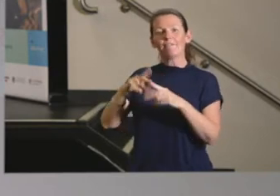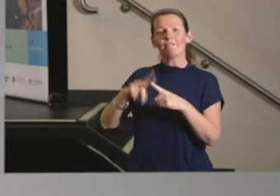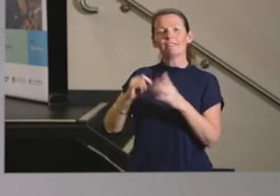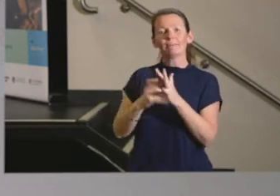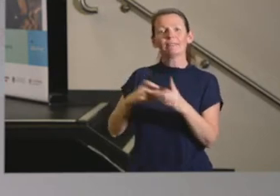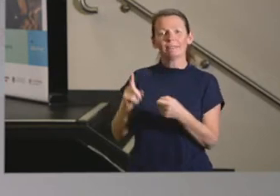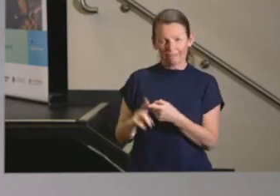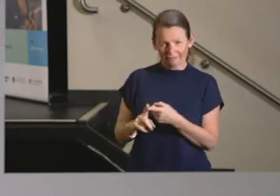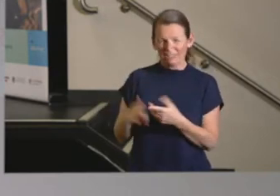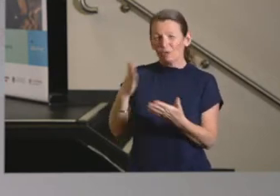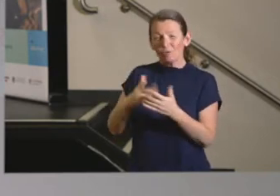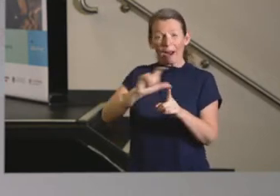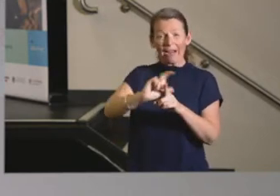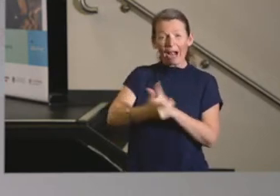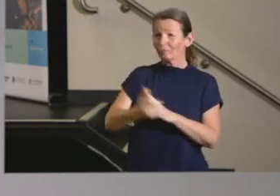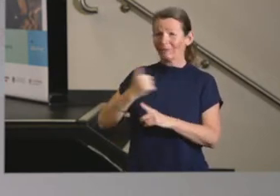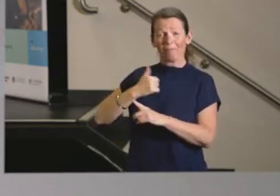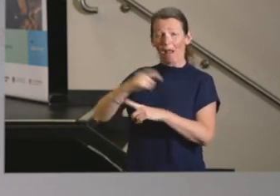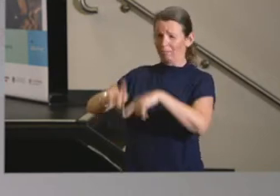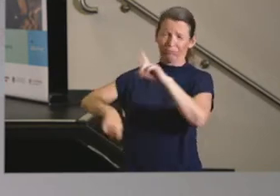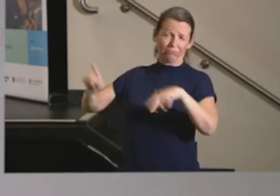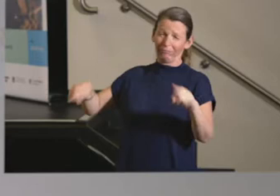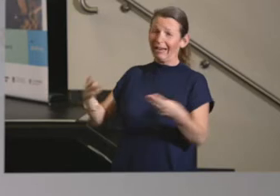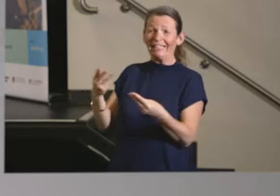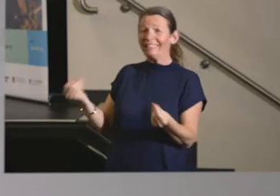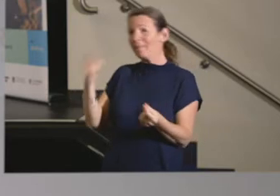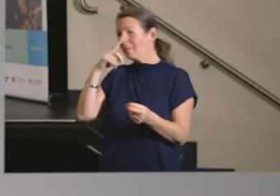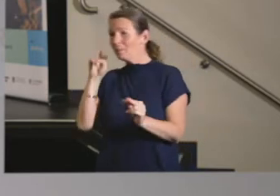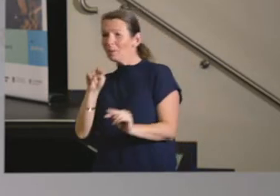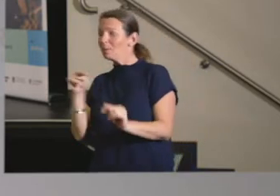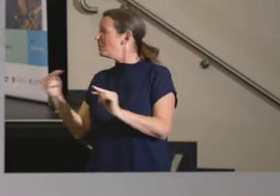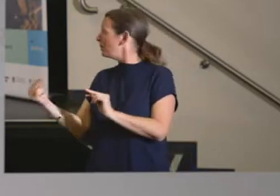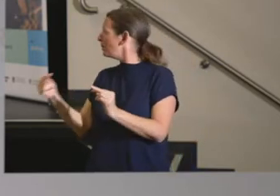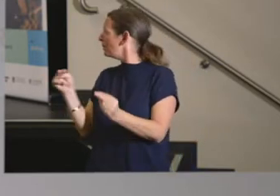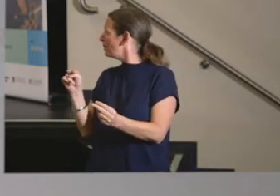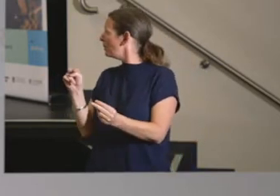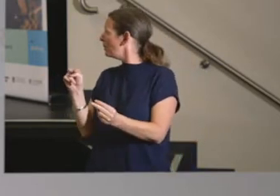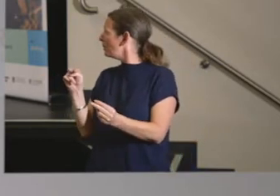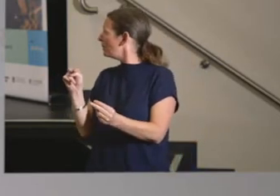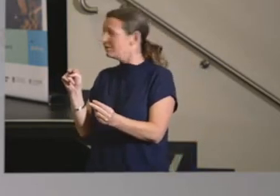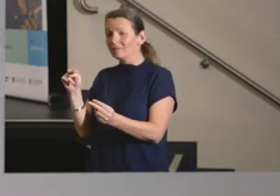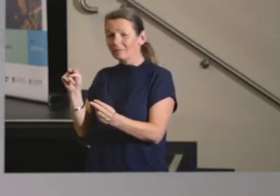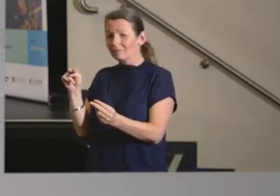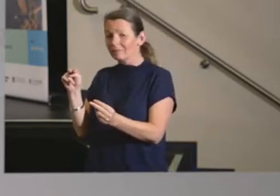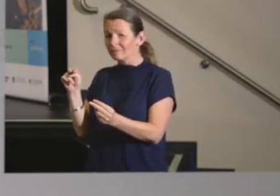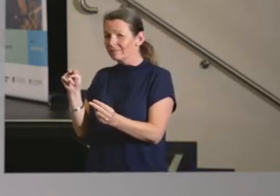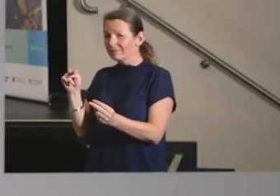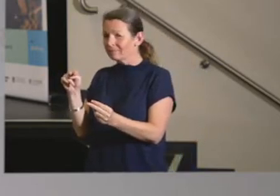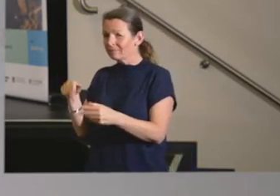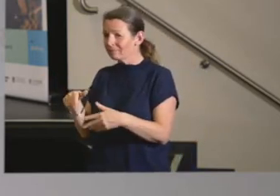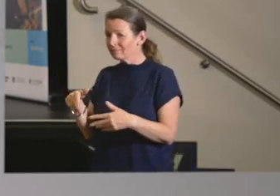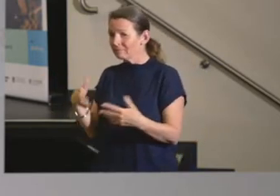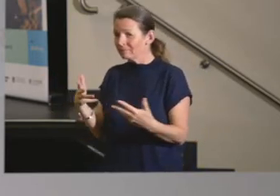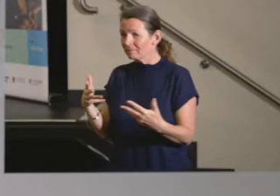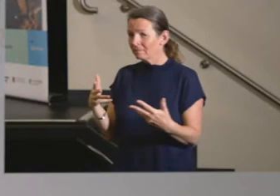very culturally diverse country, and some people will reflect, and there are a lot of Papua New Guineans in the audience as well too, and many believe that our